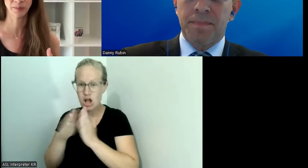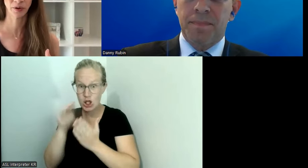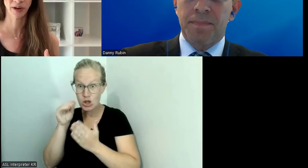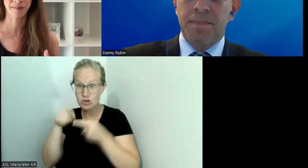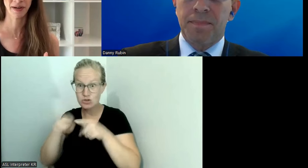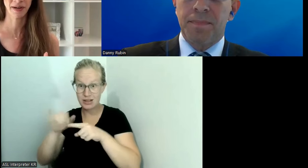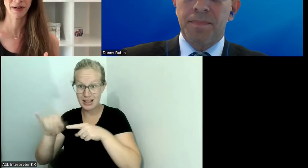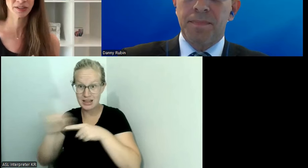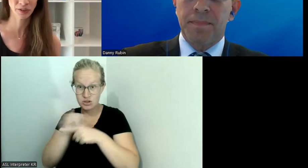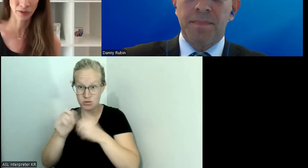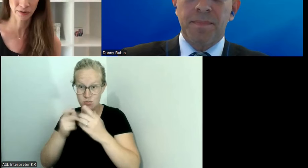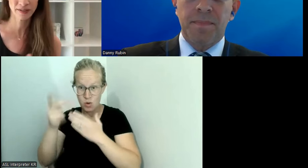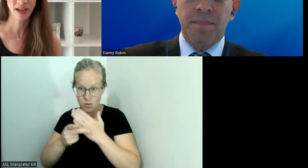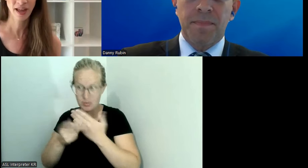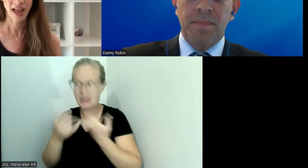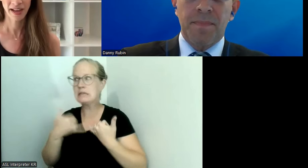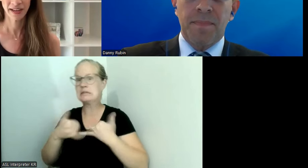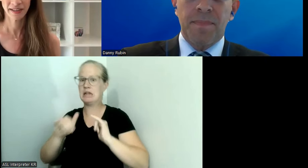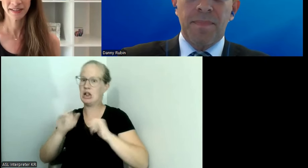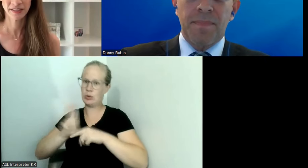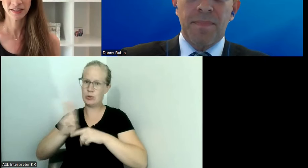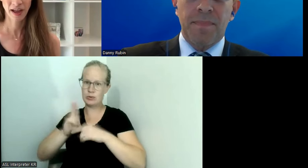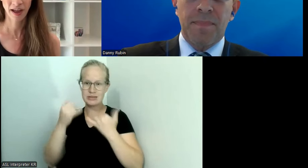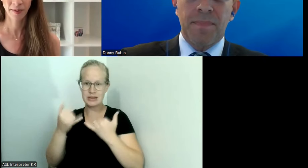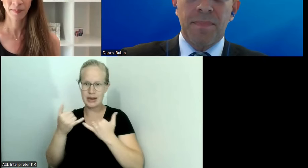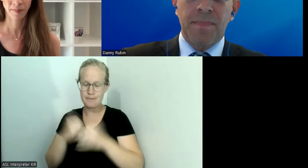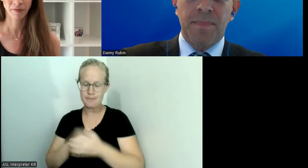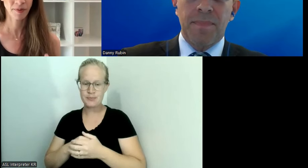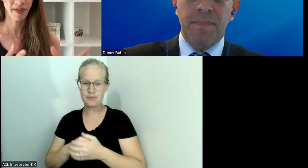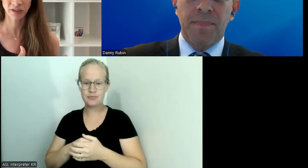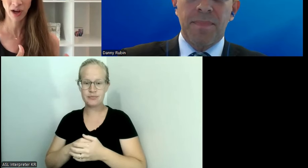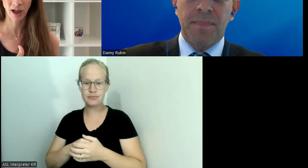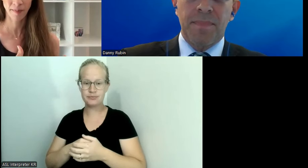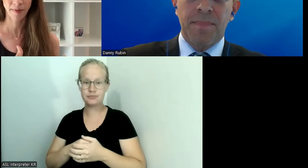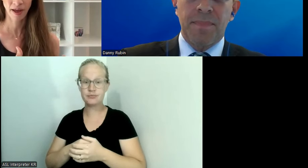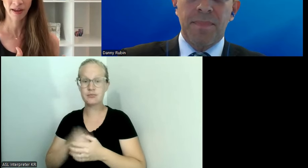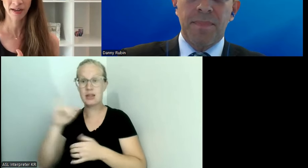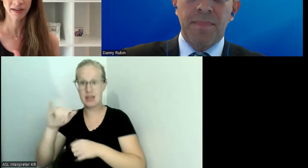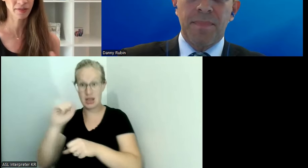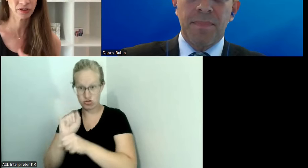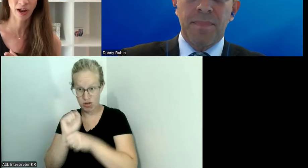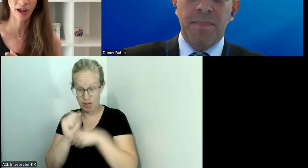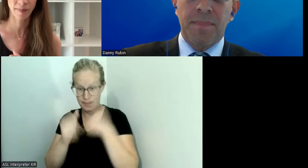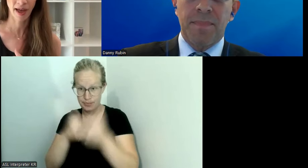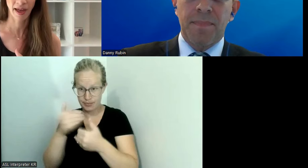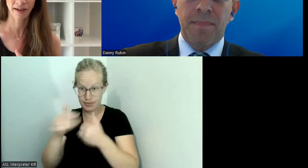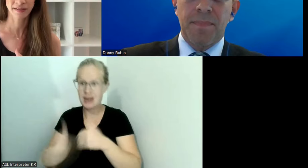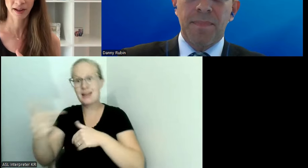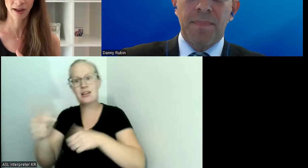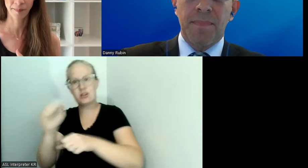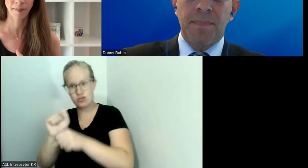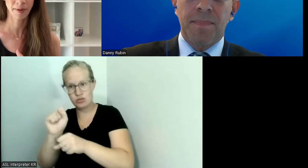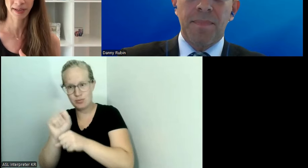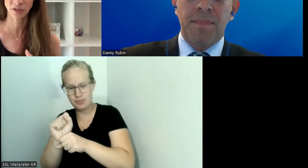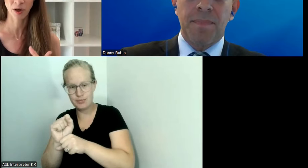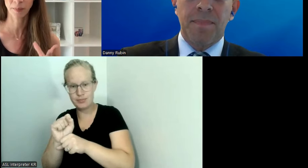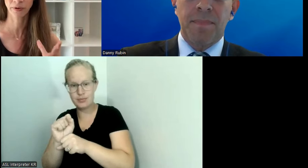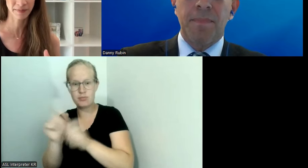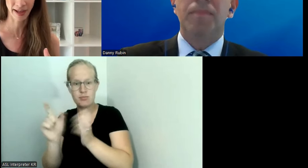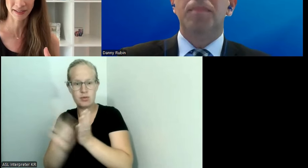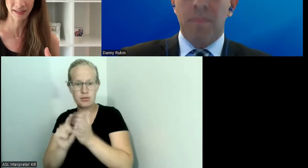internship program that I still use. And, um, from that job, I got another job at, um, a